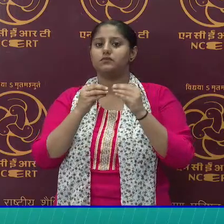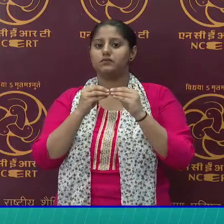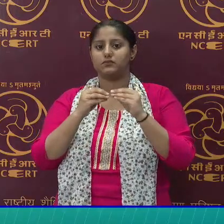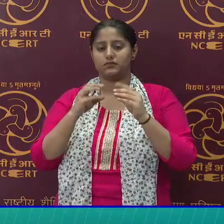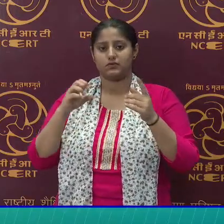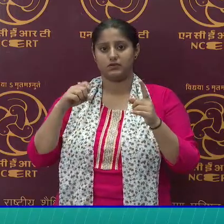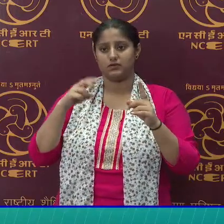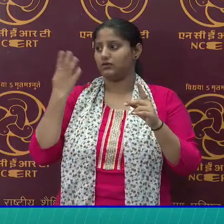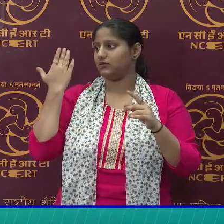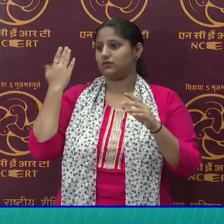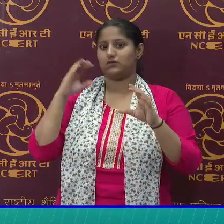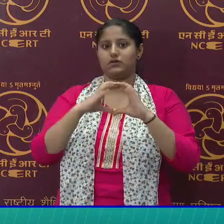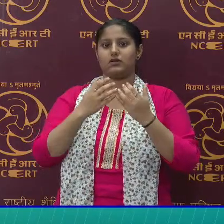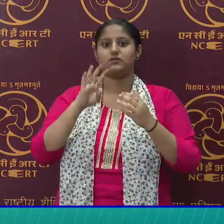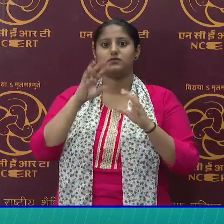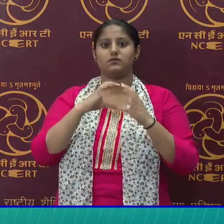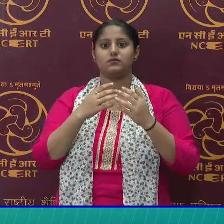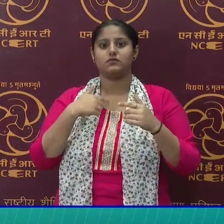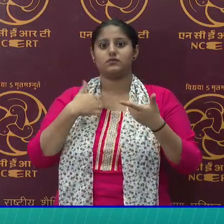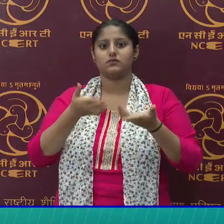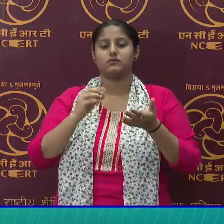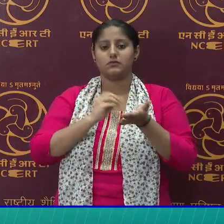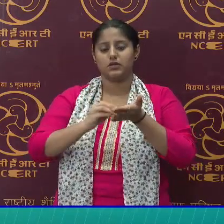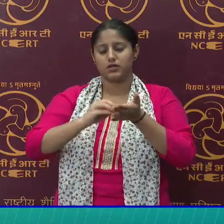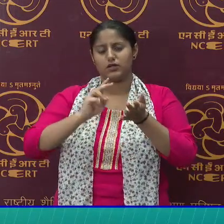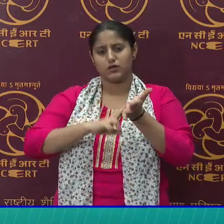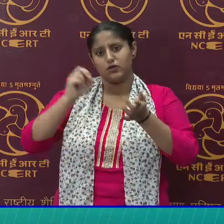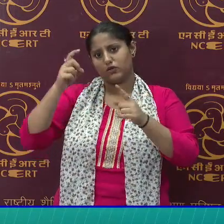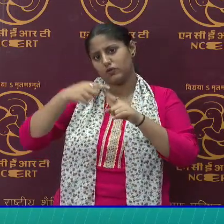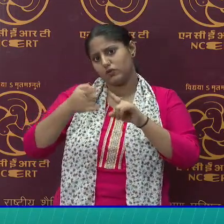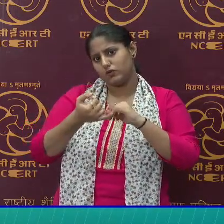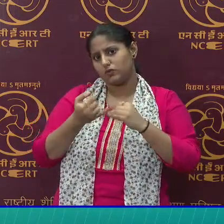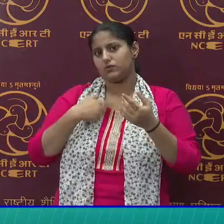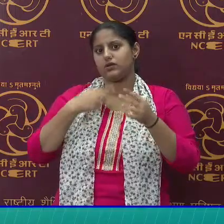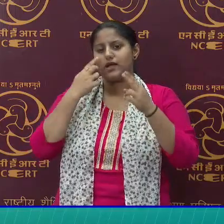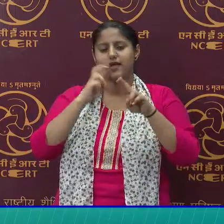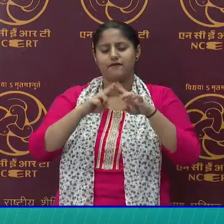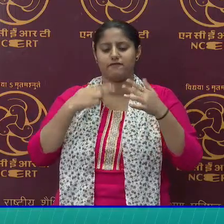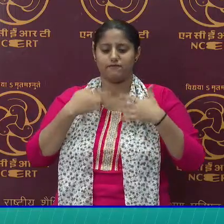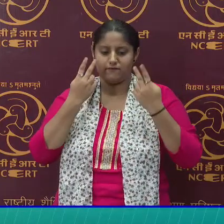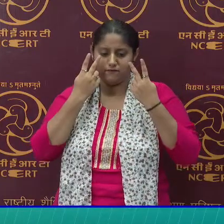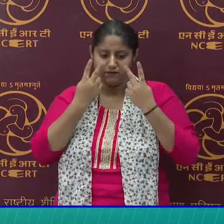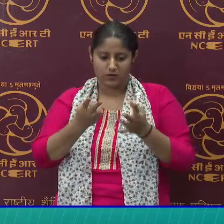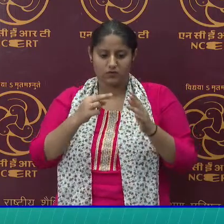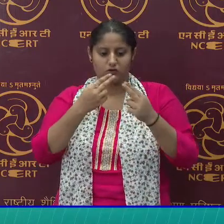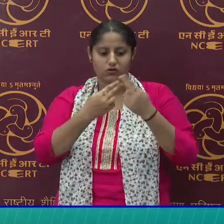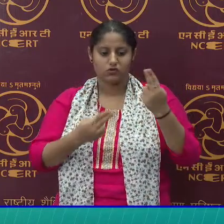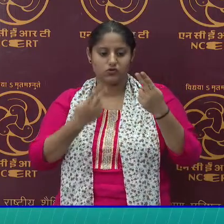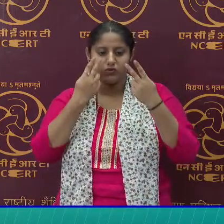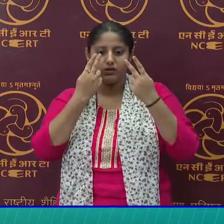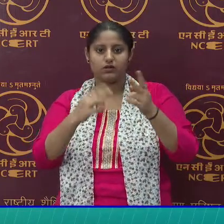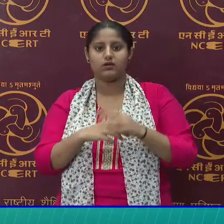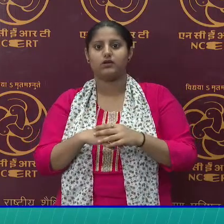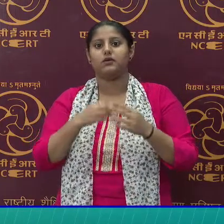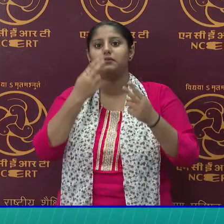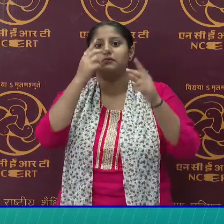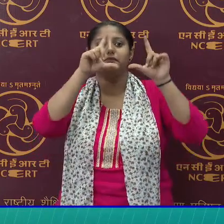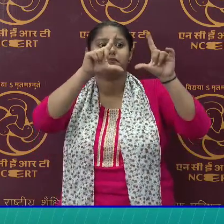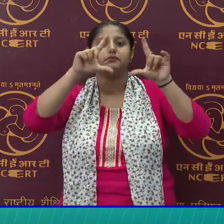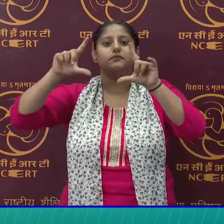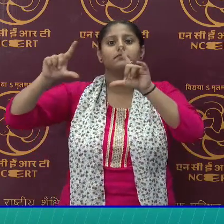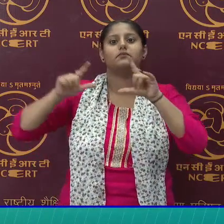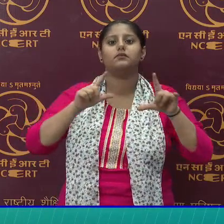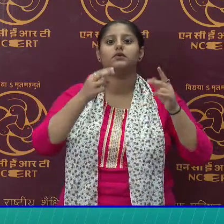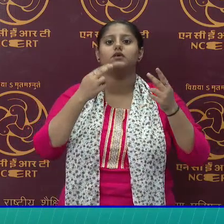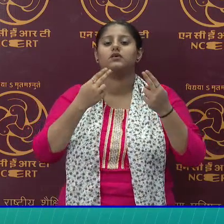class 4 and so they should be able to write. Like if they look at the story, the pictures, the story